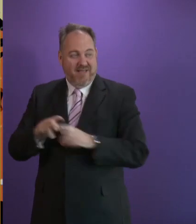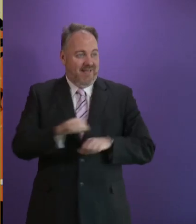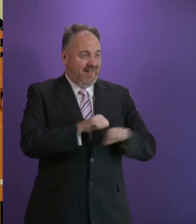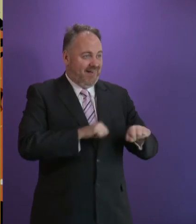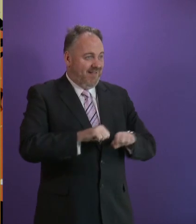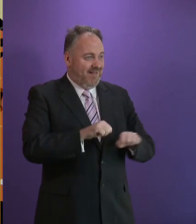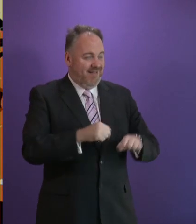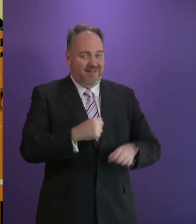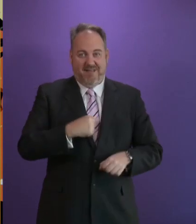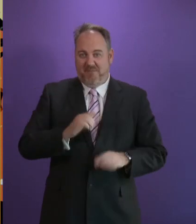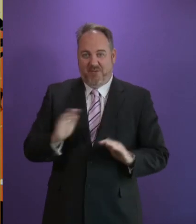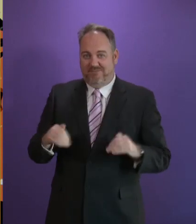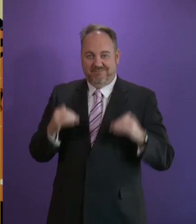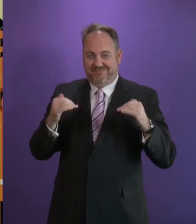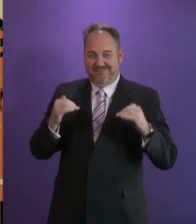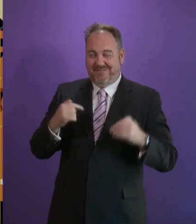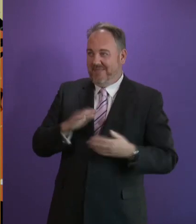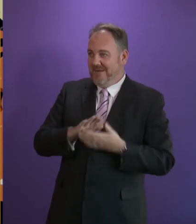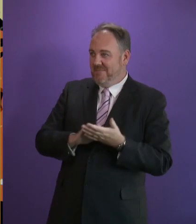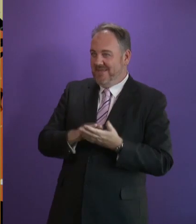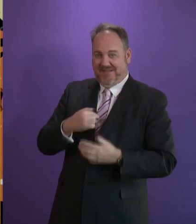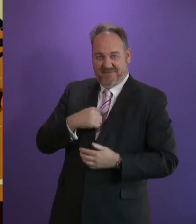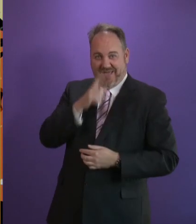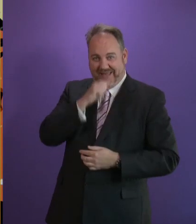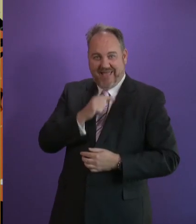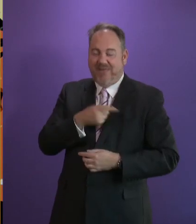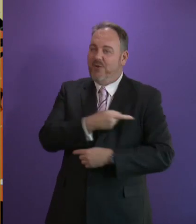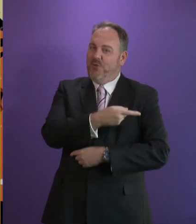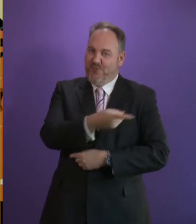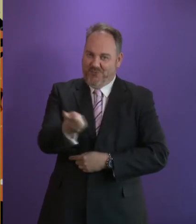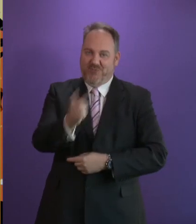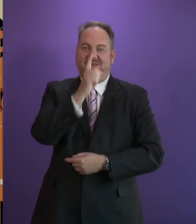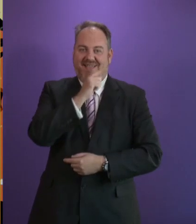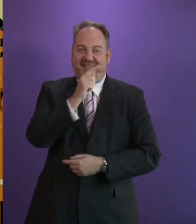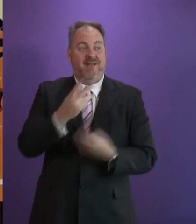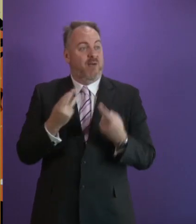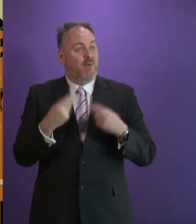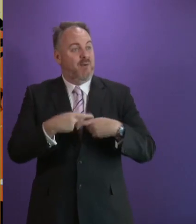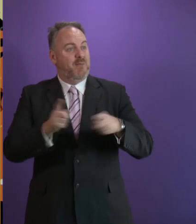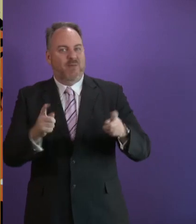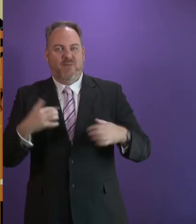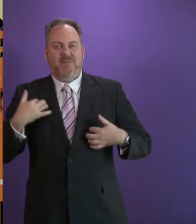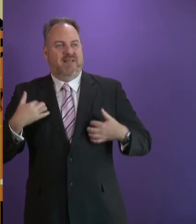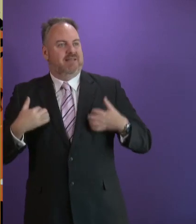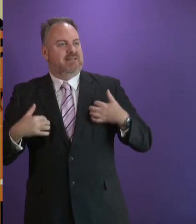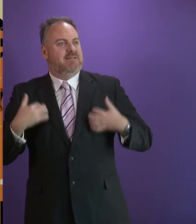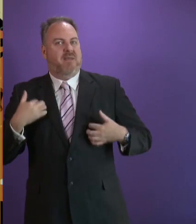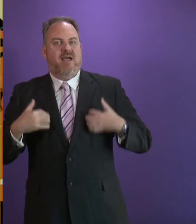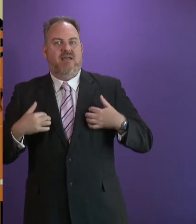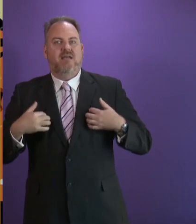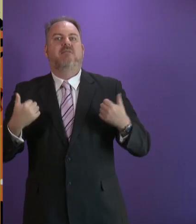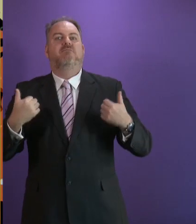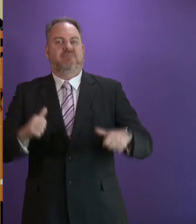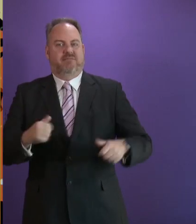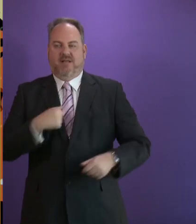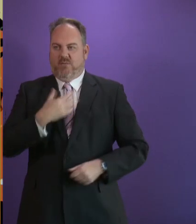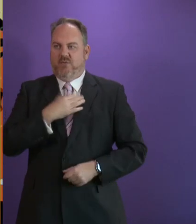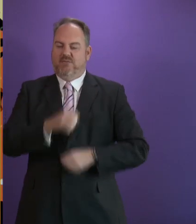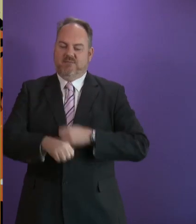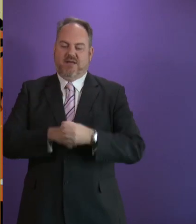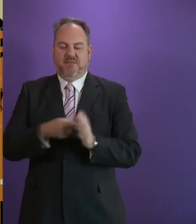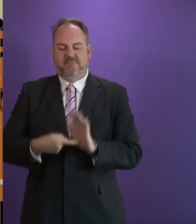do it. And I hope that this day is going to inspire many of you to become more politically active, to stand for election, because I